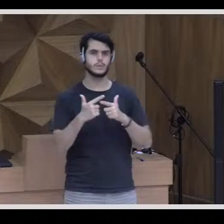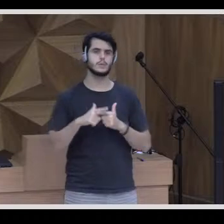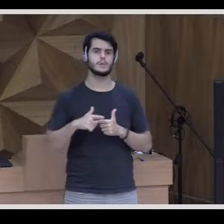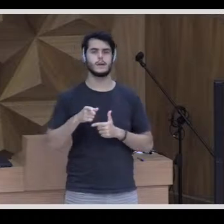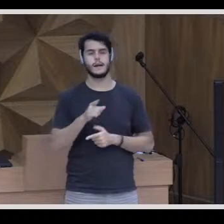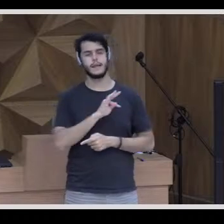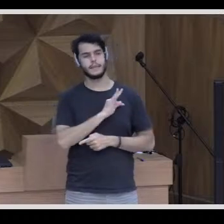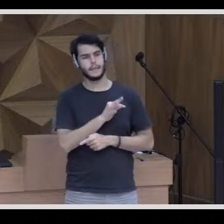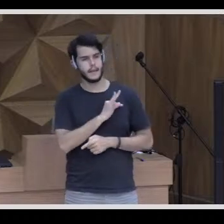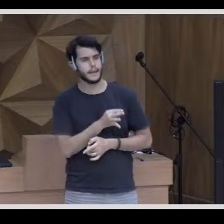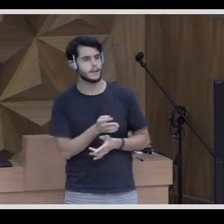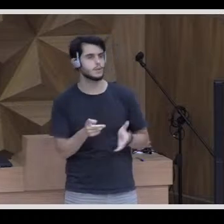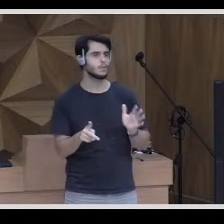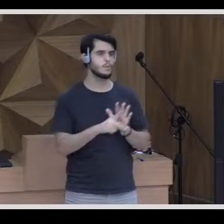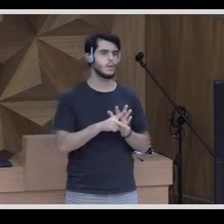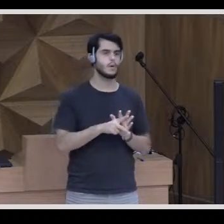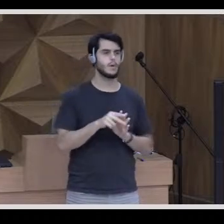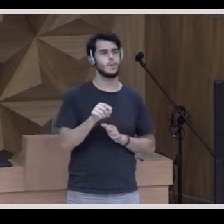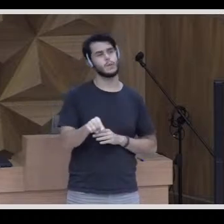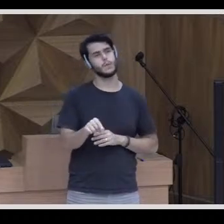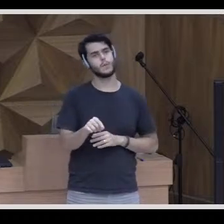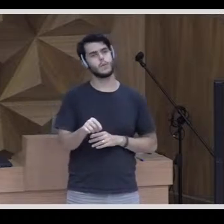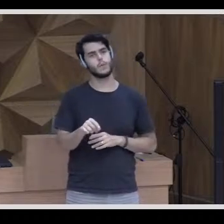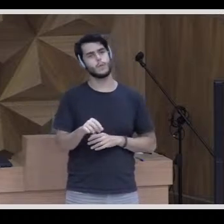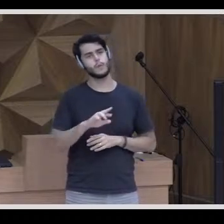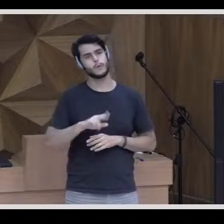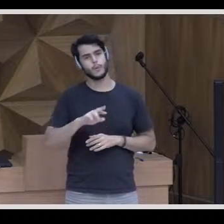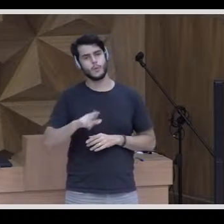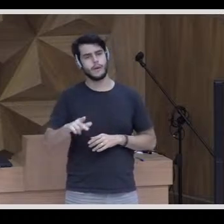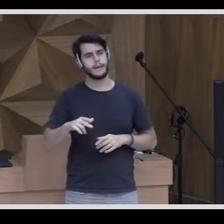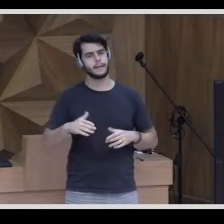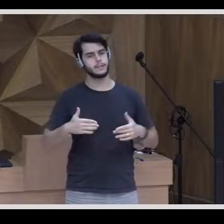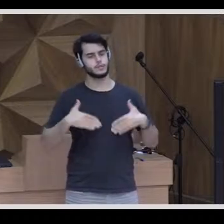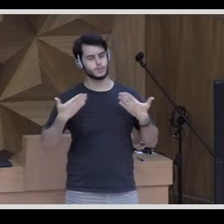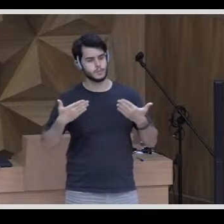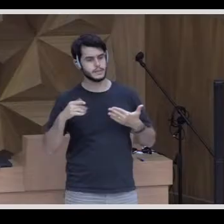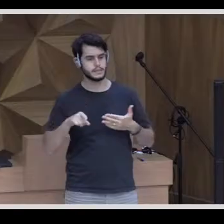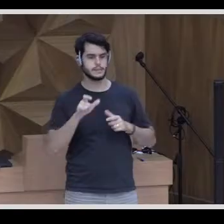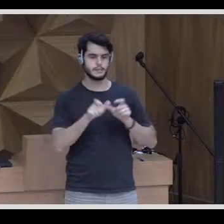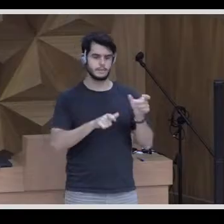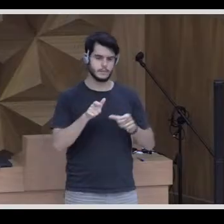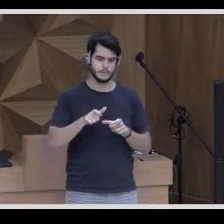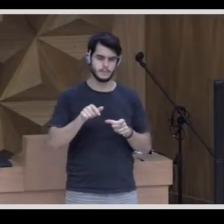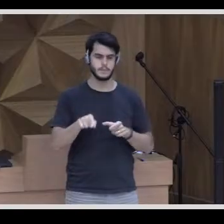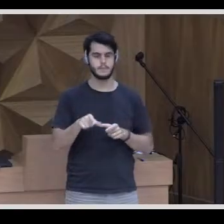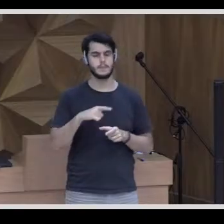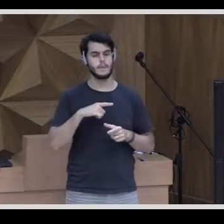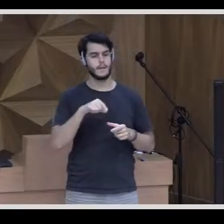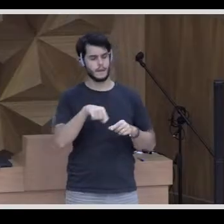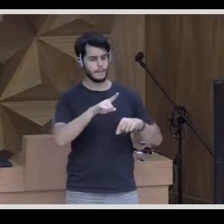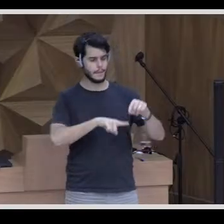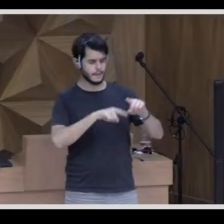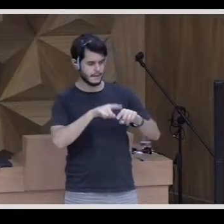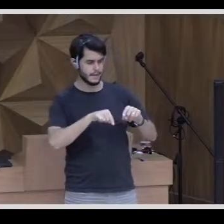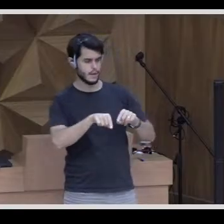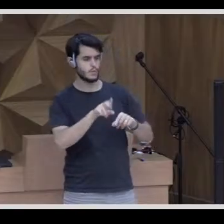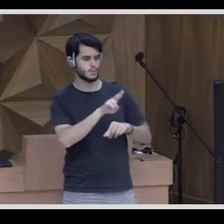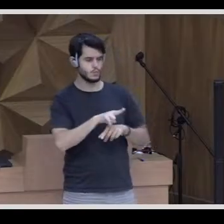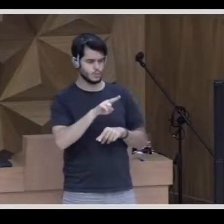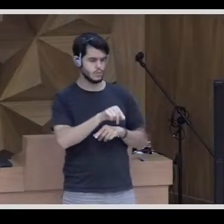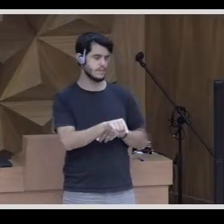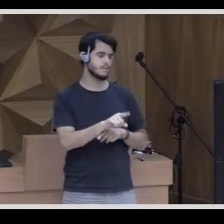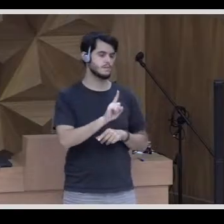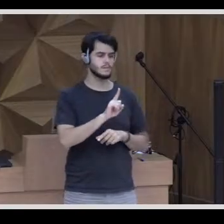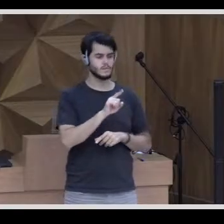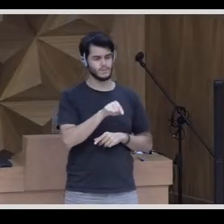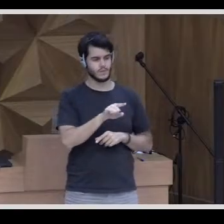surprising, because in all honesty, the devices we were using were not designed to be used in a hazardous outdoor work environment. So